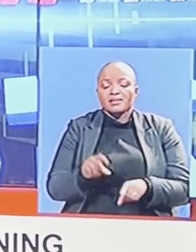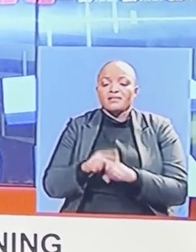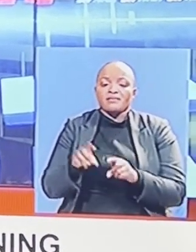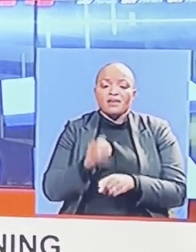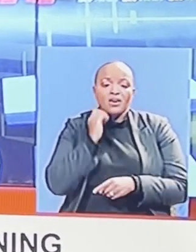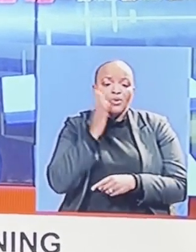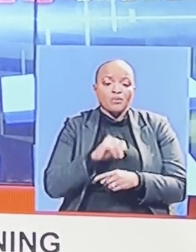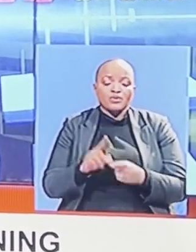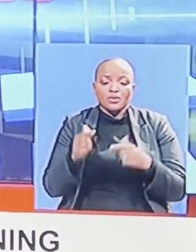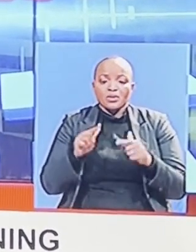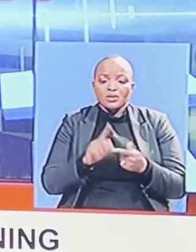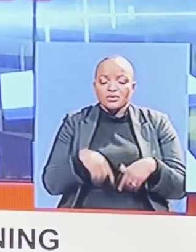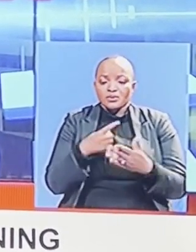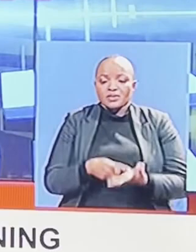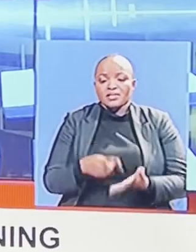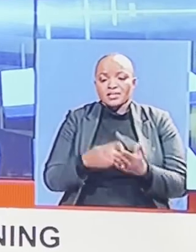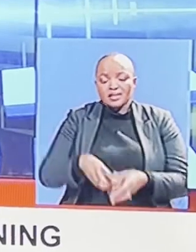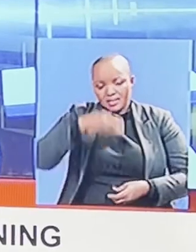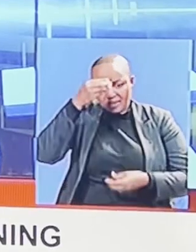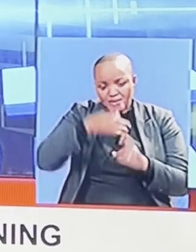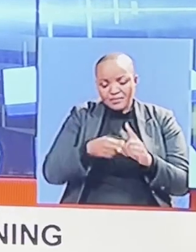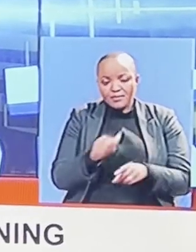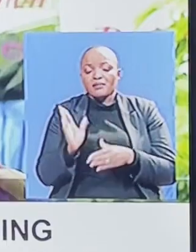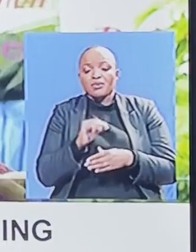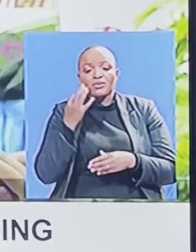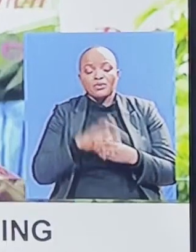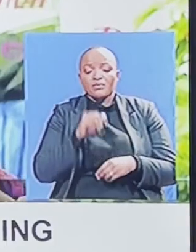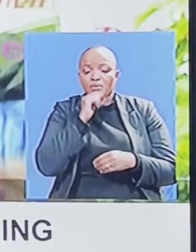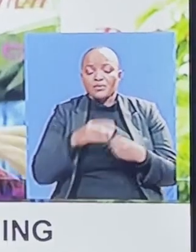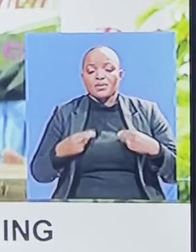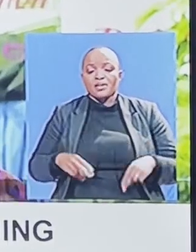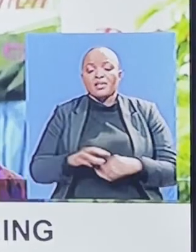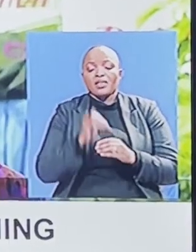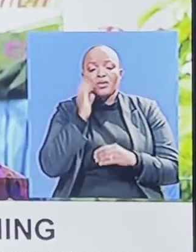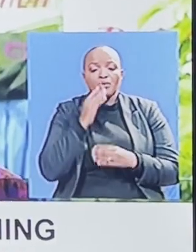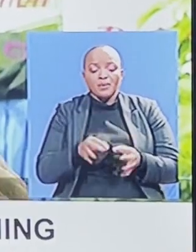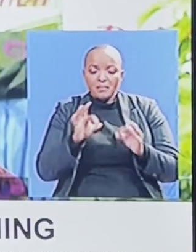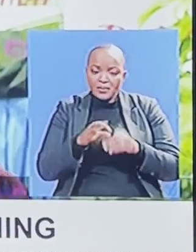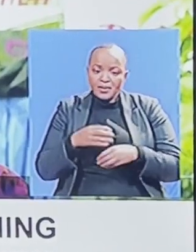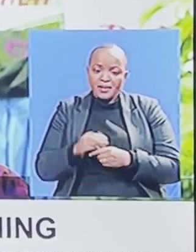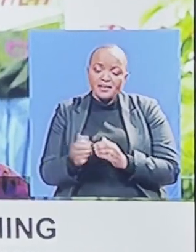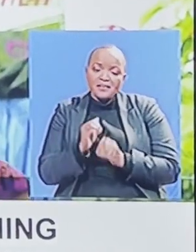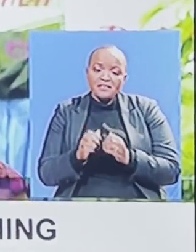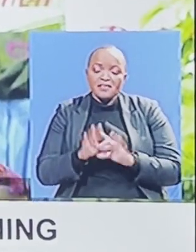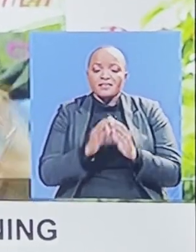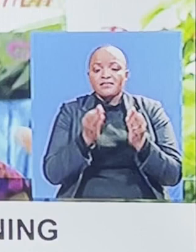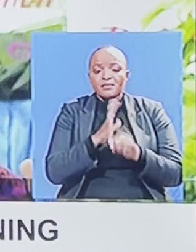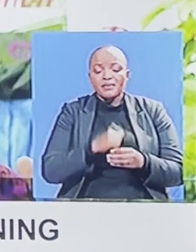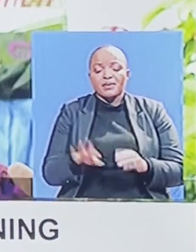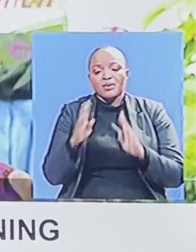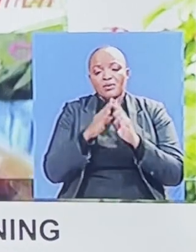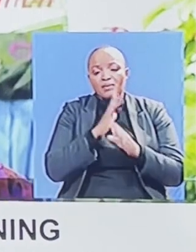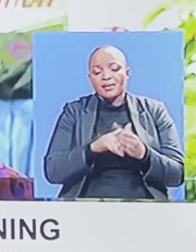to trickle down lessons learned from the 18-day training. So if we can fix the homes, that's the root, we can fix